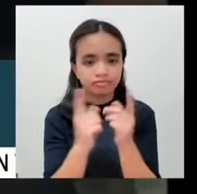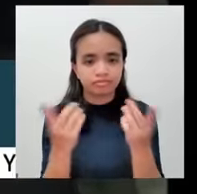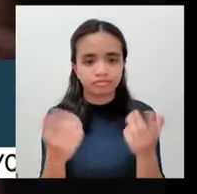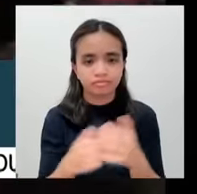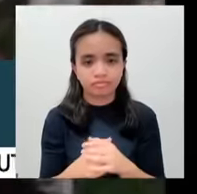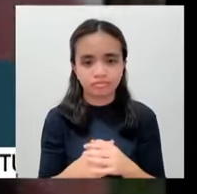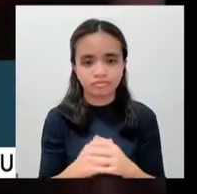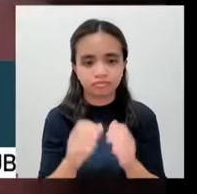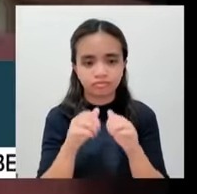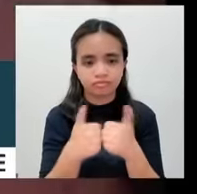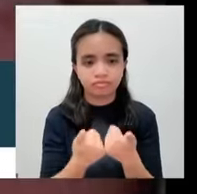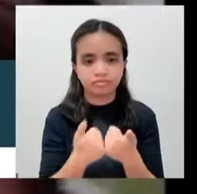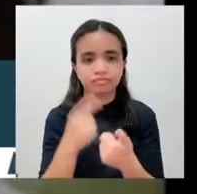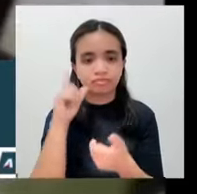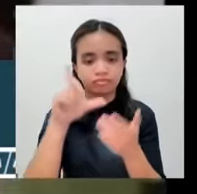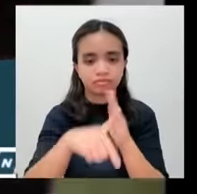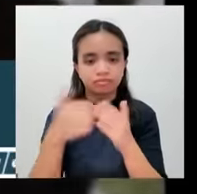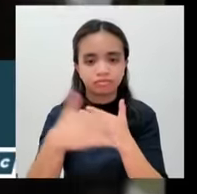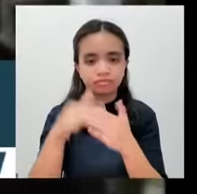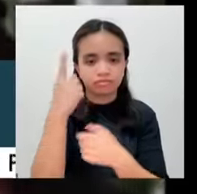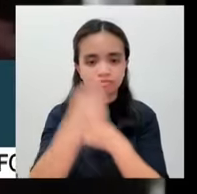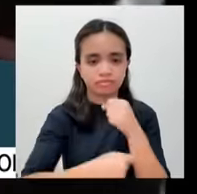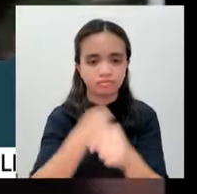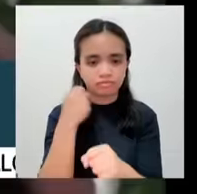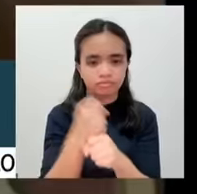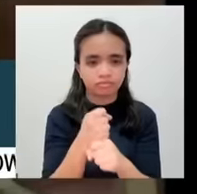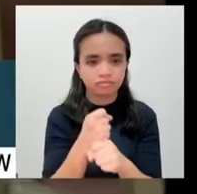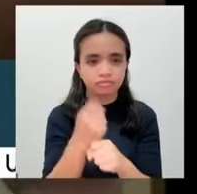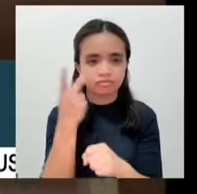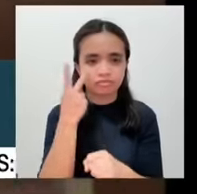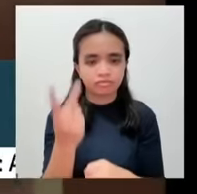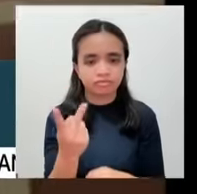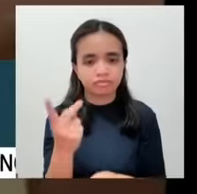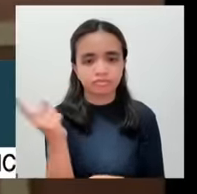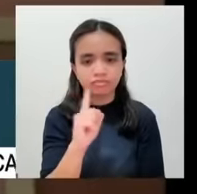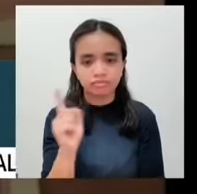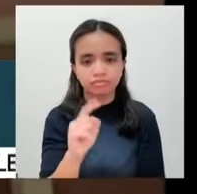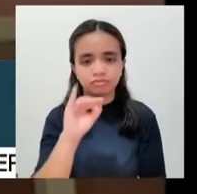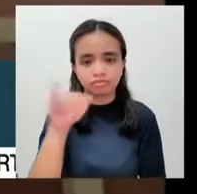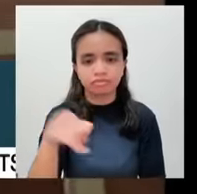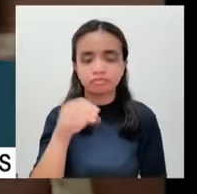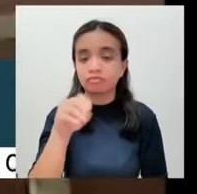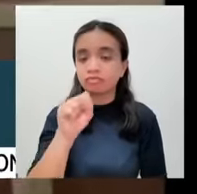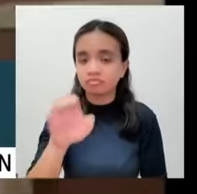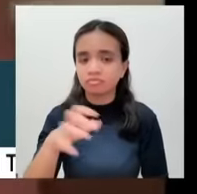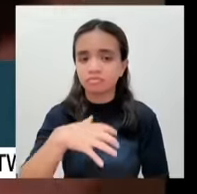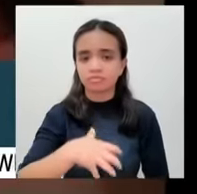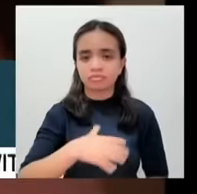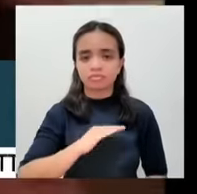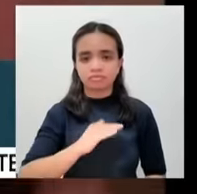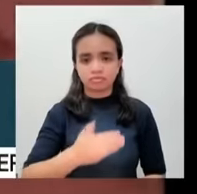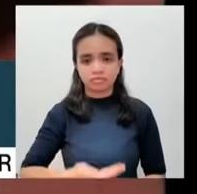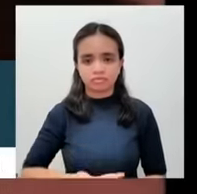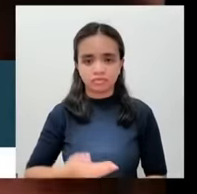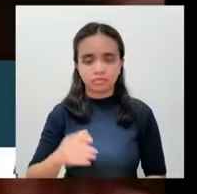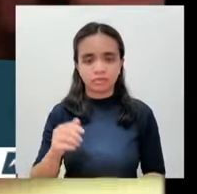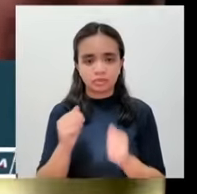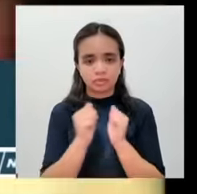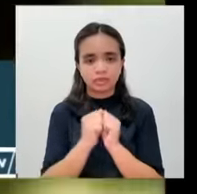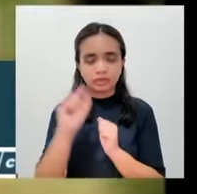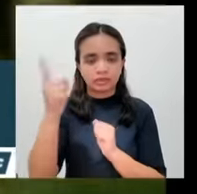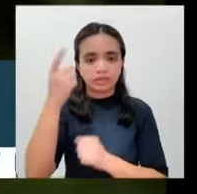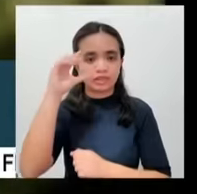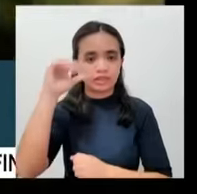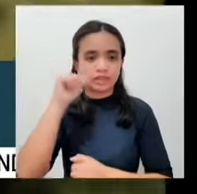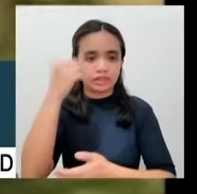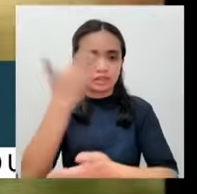and how a year later they found out that Miss Jacqueline Hosset was pregnant with her first child, of course, actress